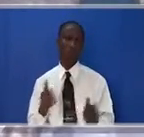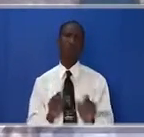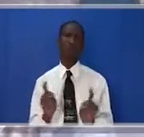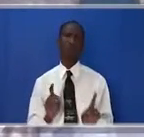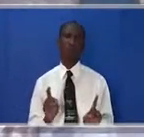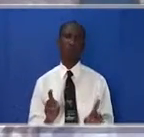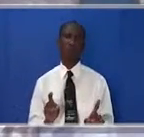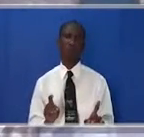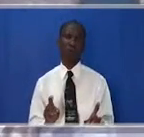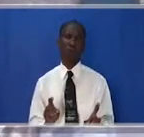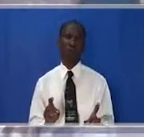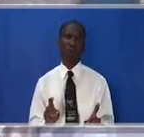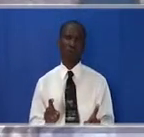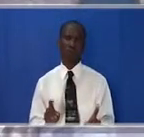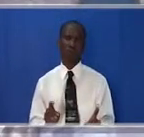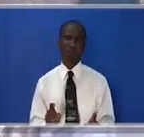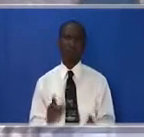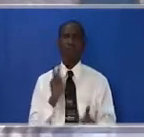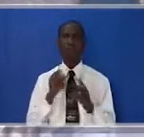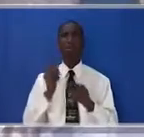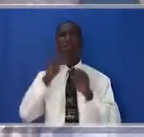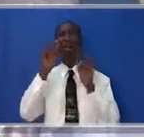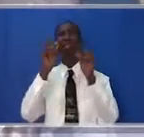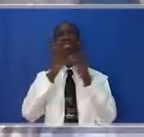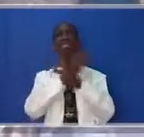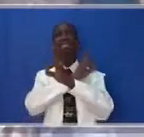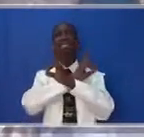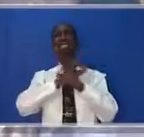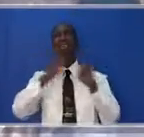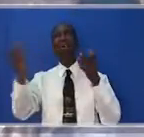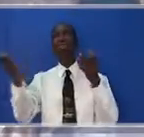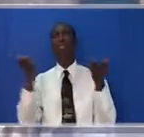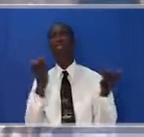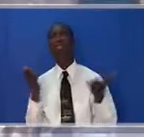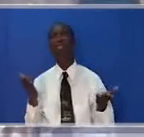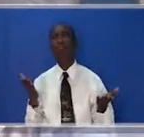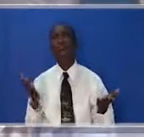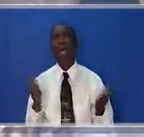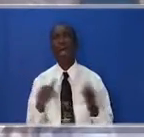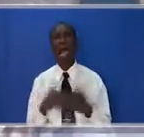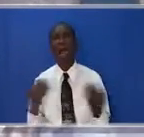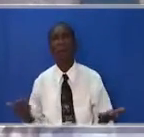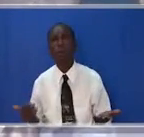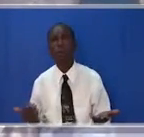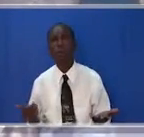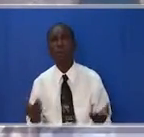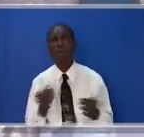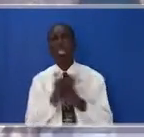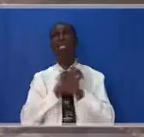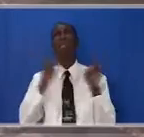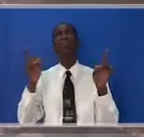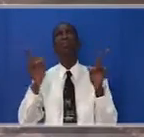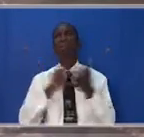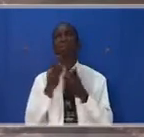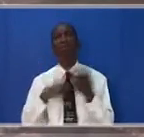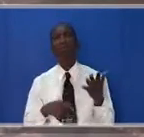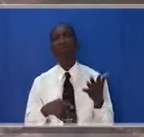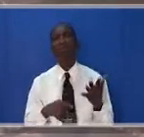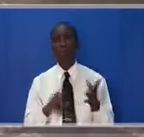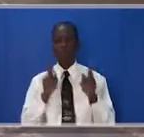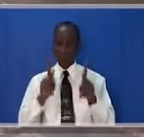winya pa ne se ubeye o siti ama Jesus asem no wa jedi no wa sachira wa dwen no wa pa mu aka